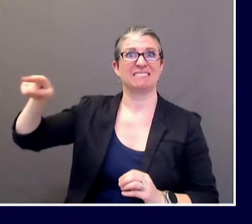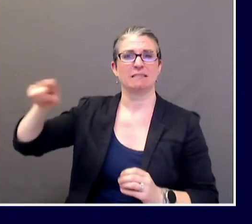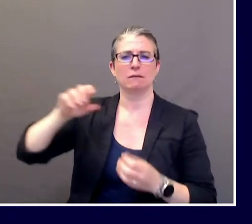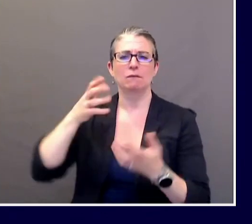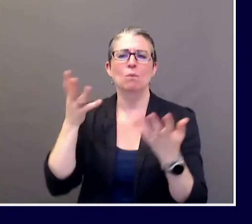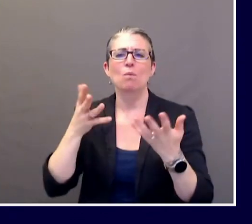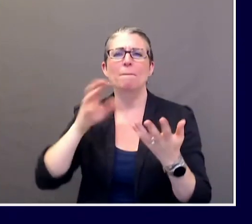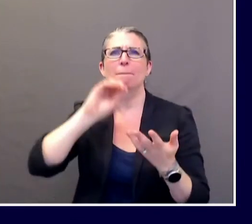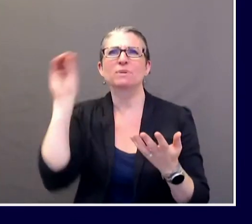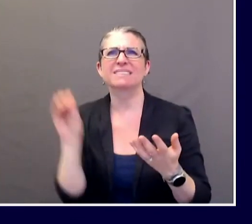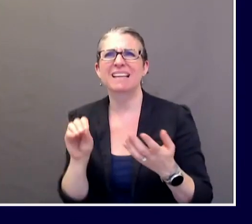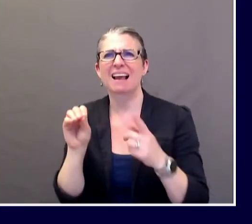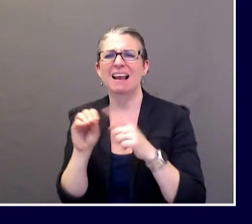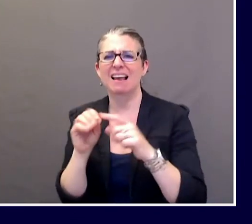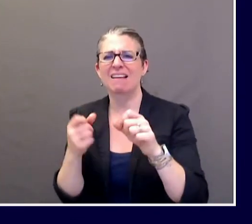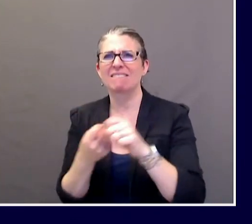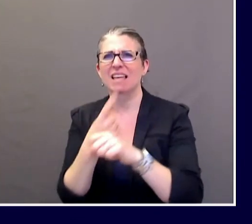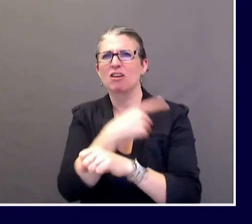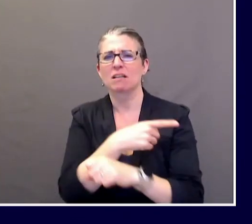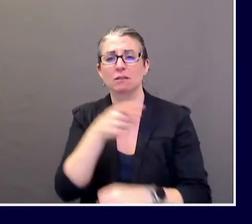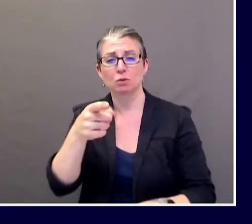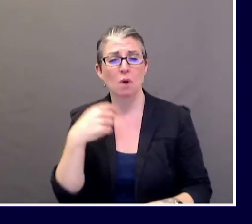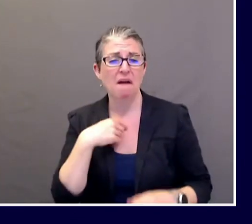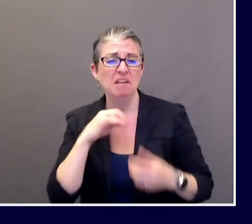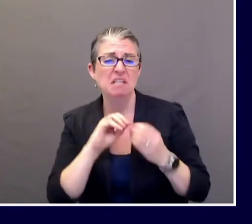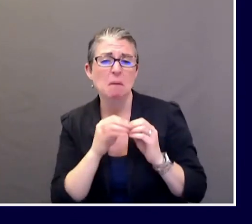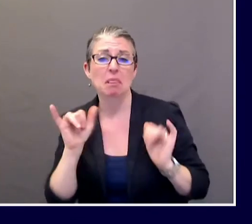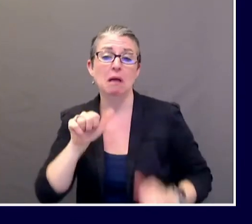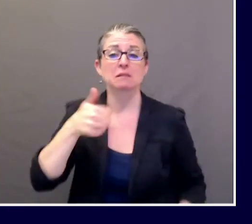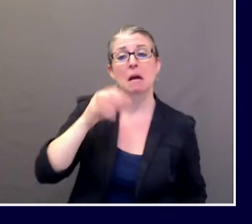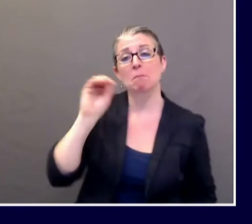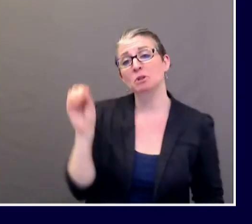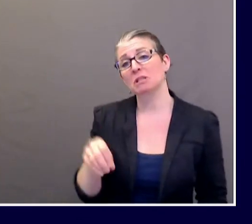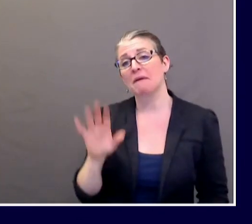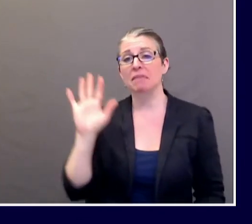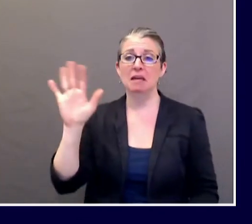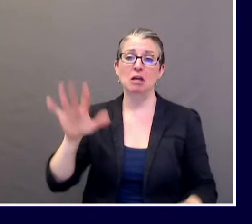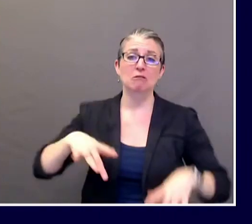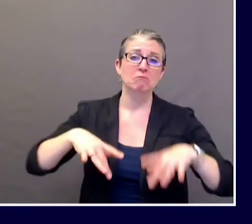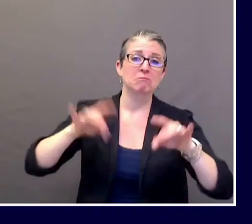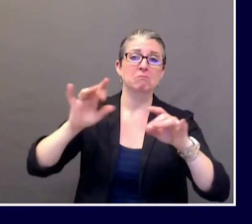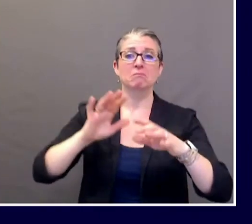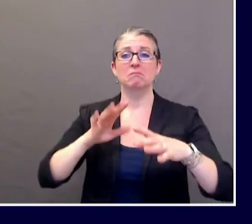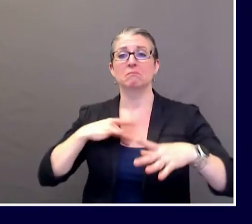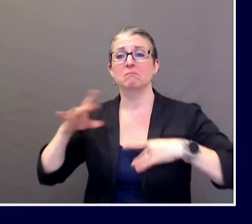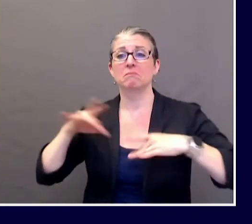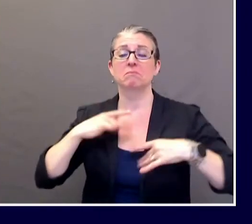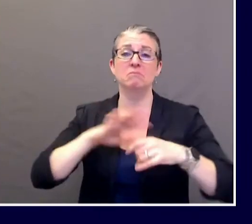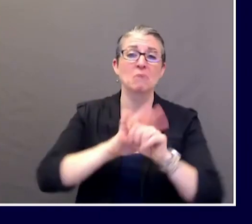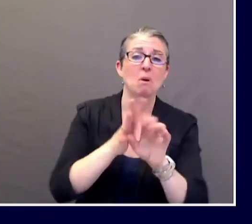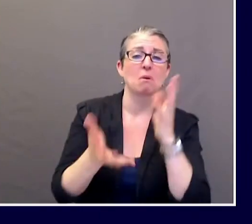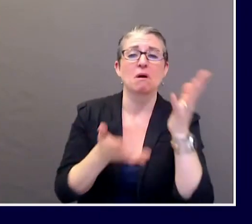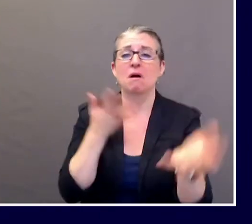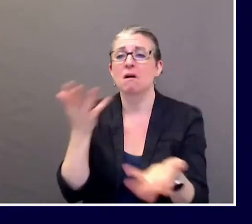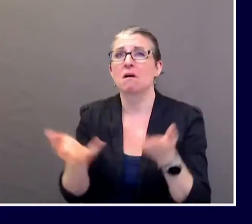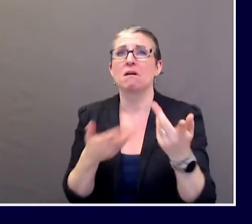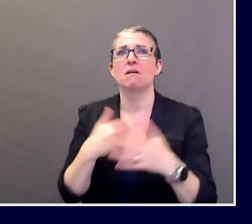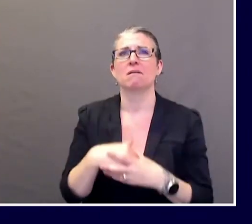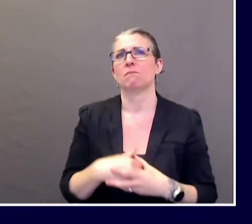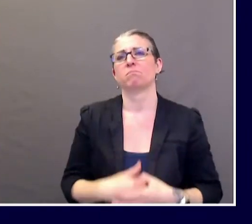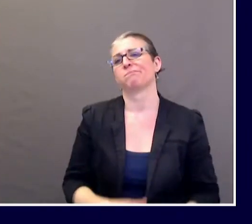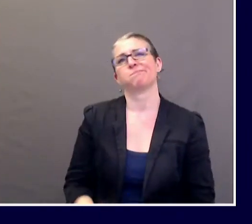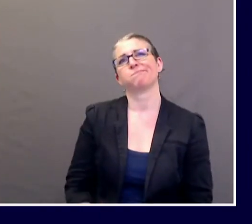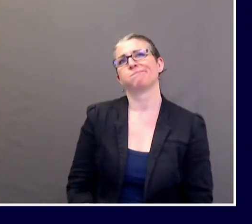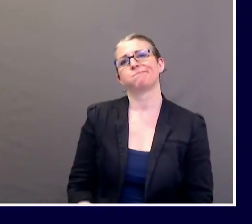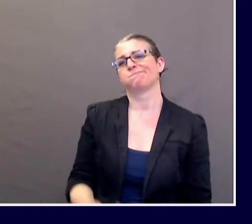of quantitative analysis. So what's going on in a particular state, and these data, they're on various genomic tracking sites,